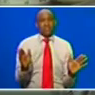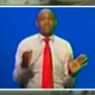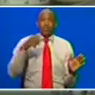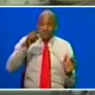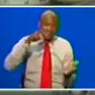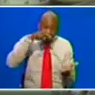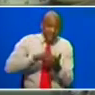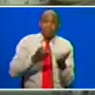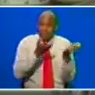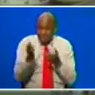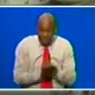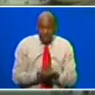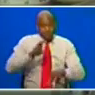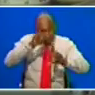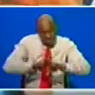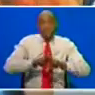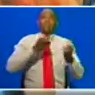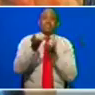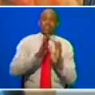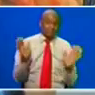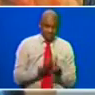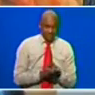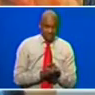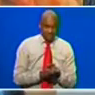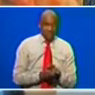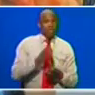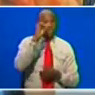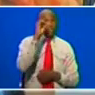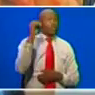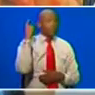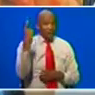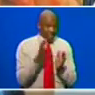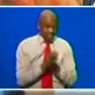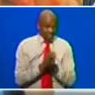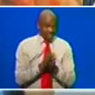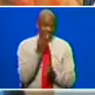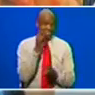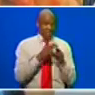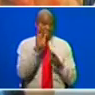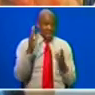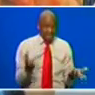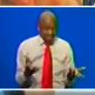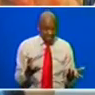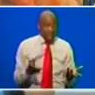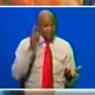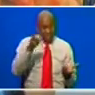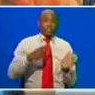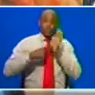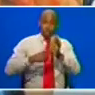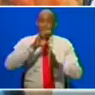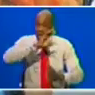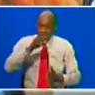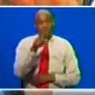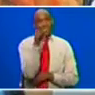kusimama, ni biashara kukaa, ni biashara. People need to know that 001 is not my nickname. It needs to reflect the county